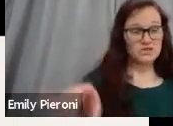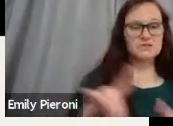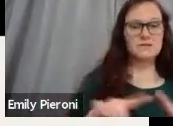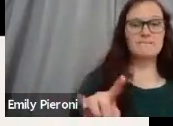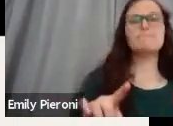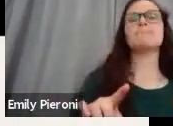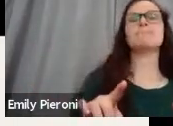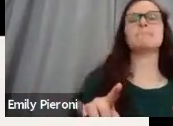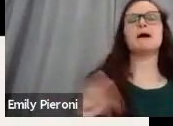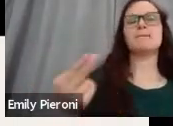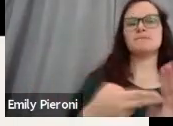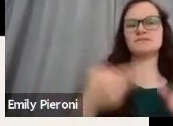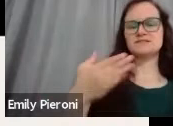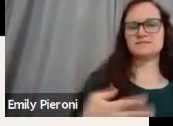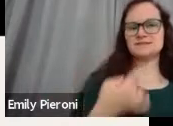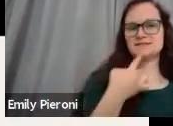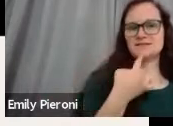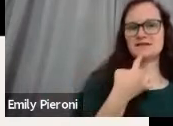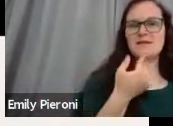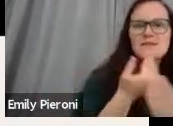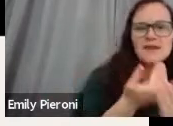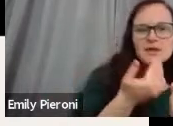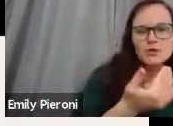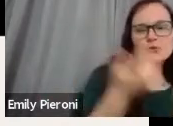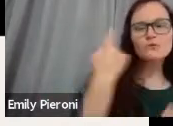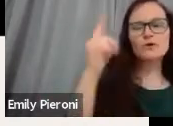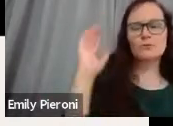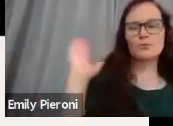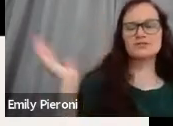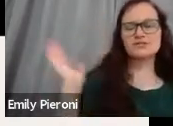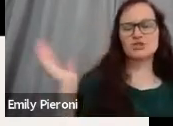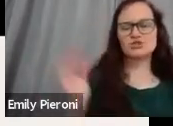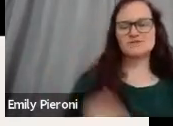participants thanking you for your presentation.